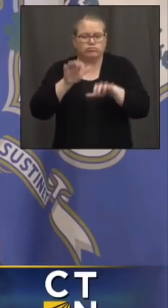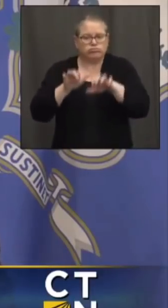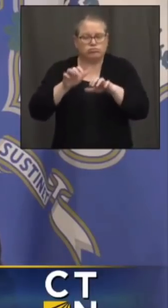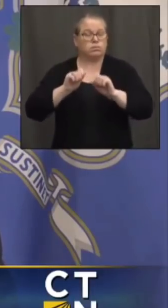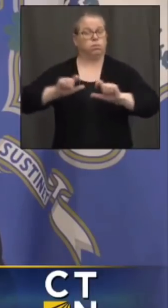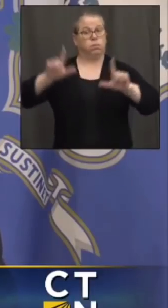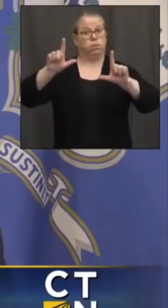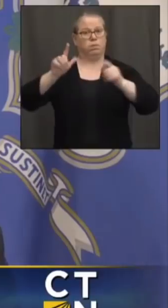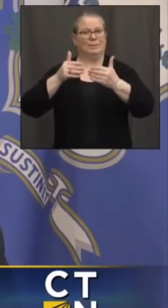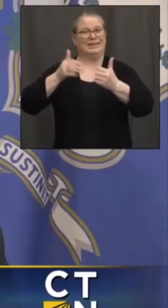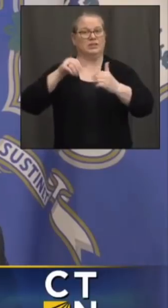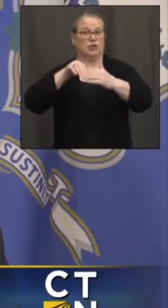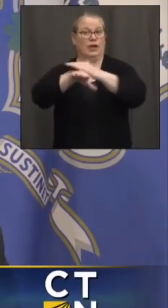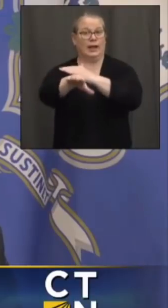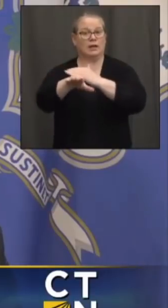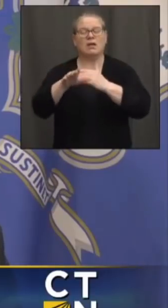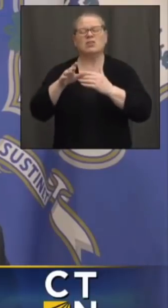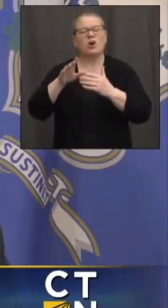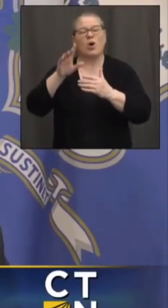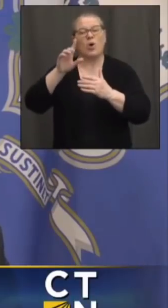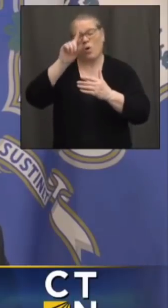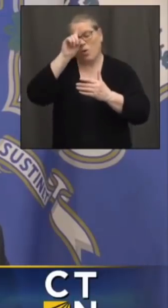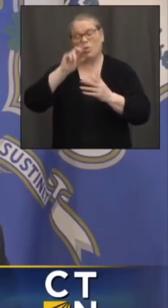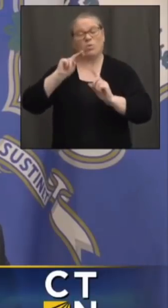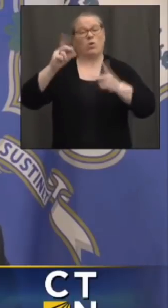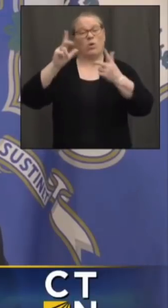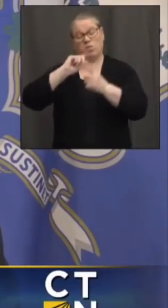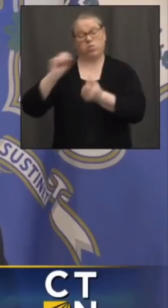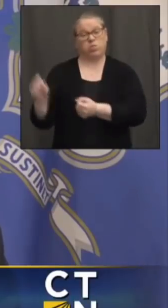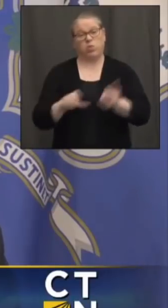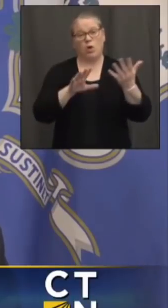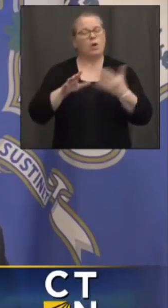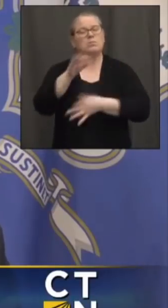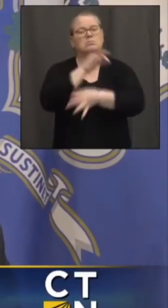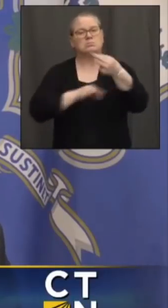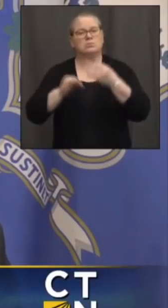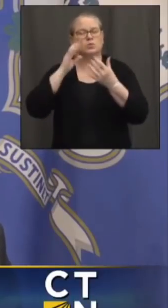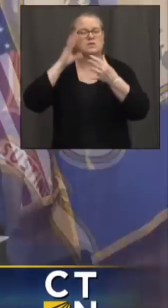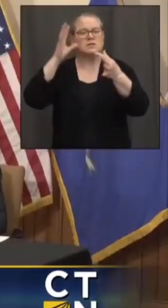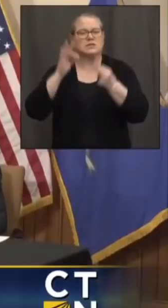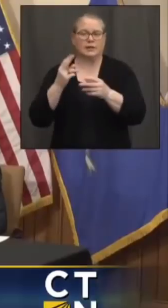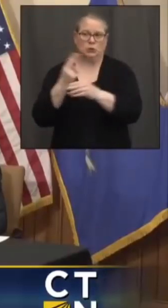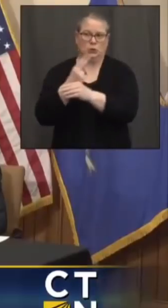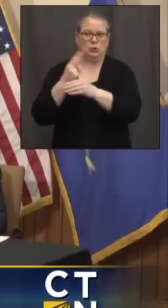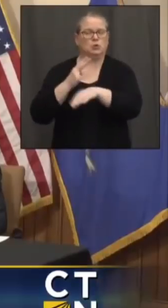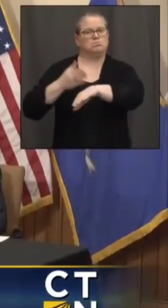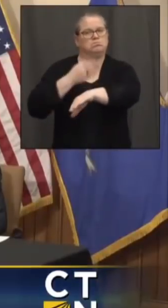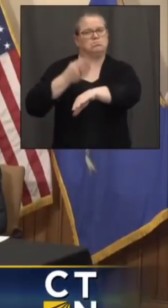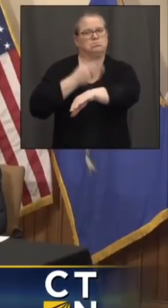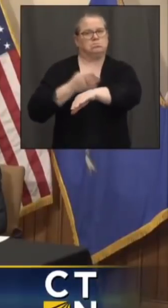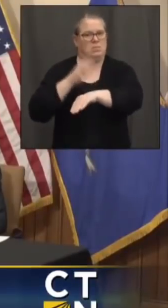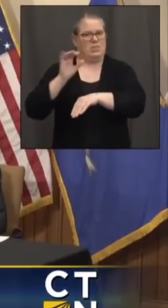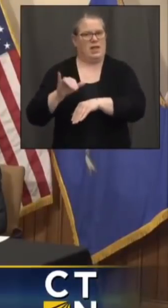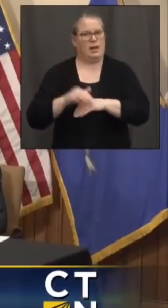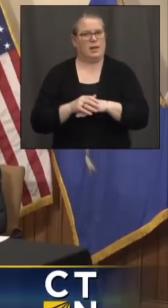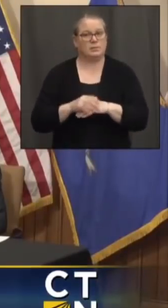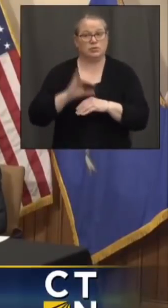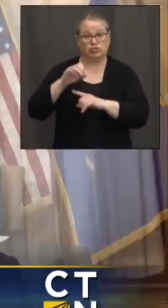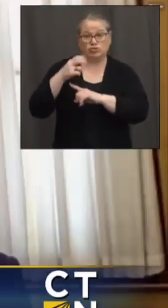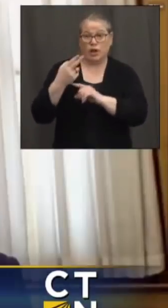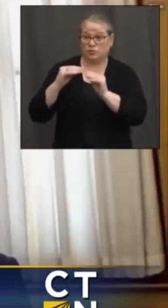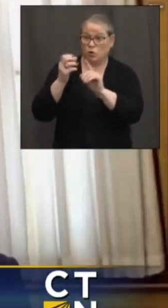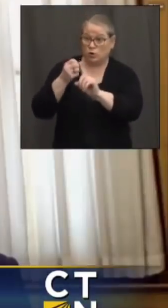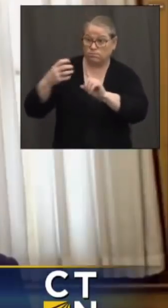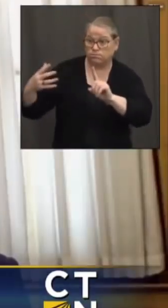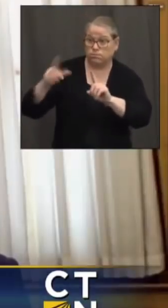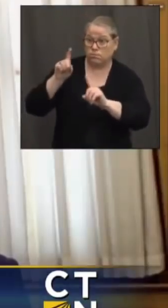throw it out, I think we're working on those improvements. But Josh, you want to elaborate? Yeah, that's exactly right, Governor.